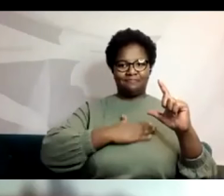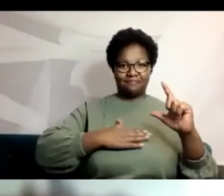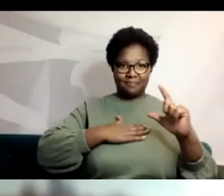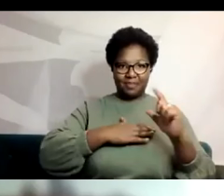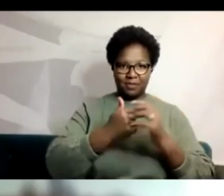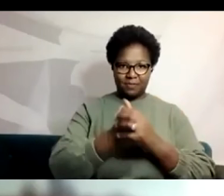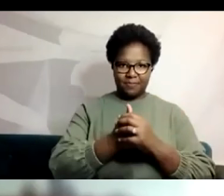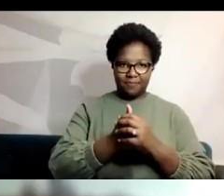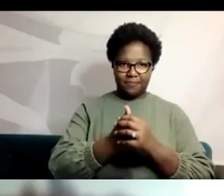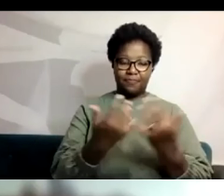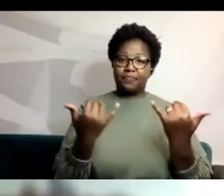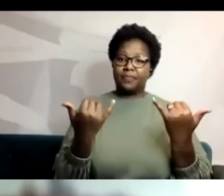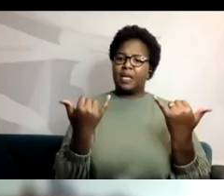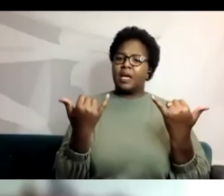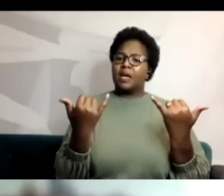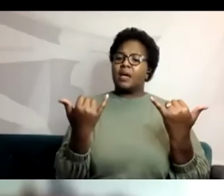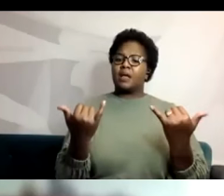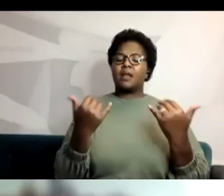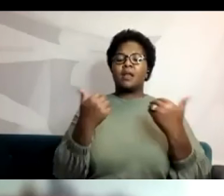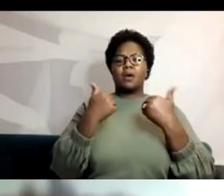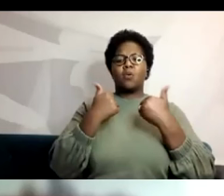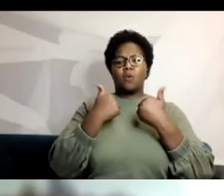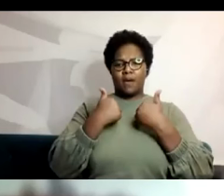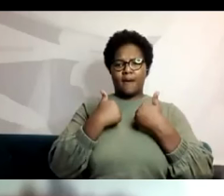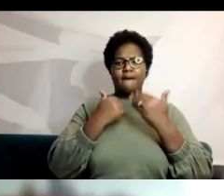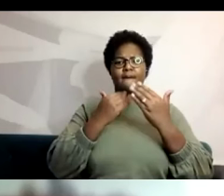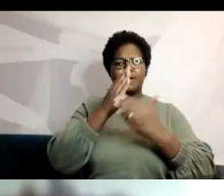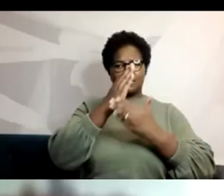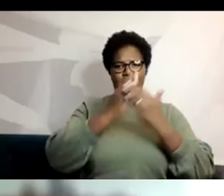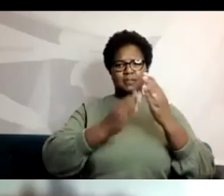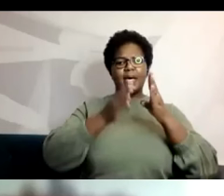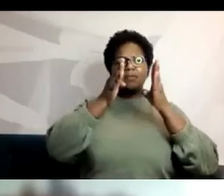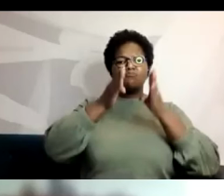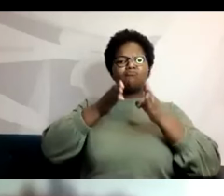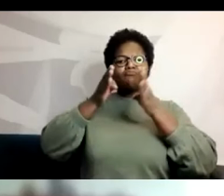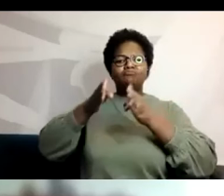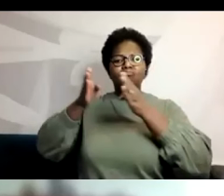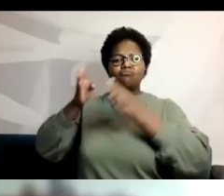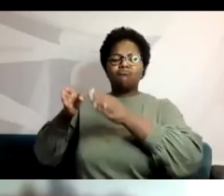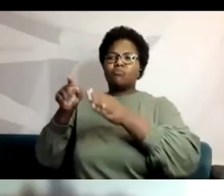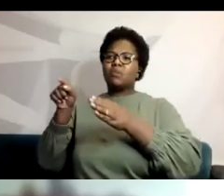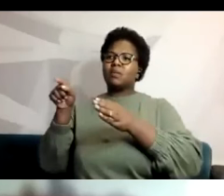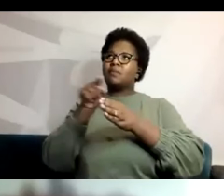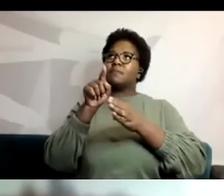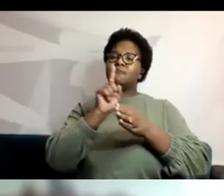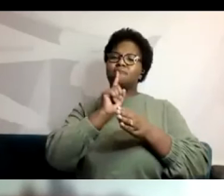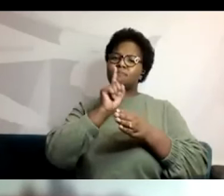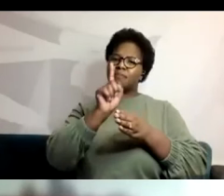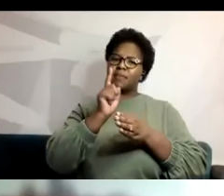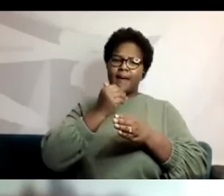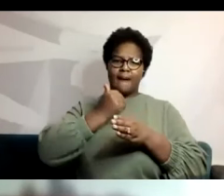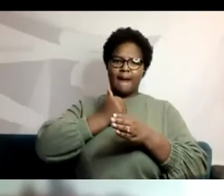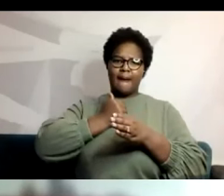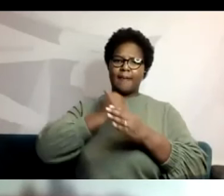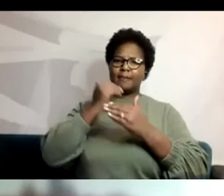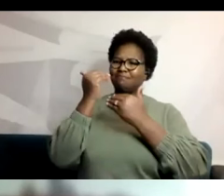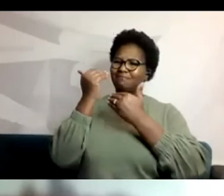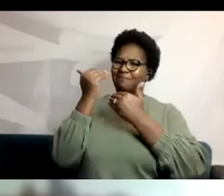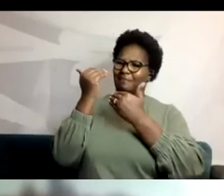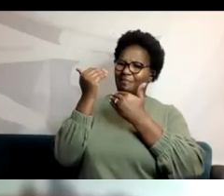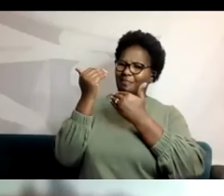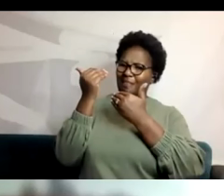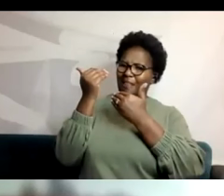Now we do have some participants that have very little, if any,